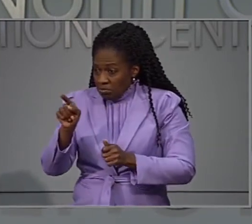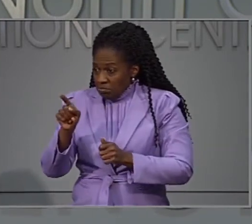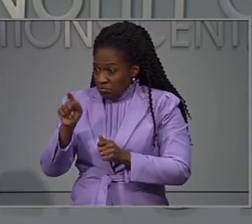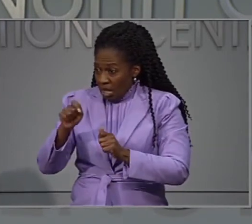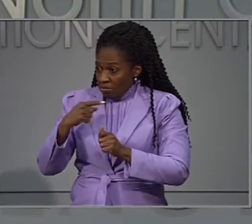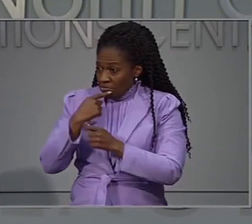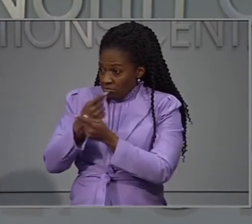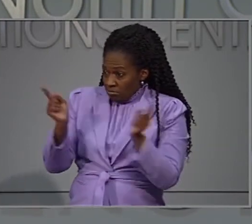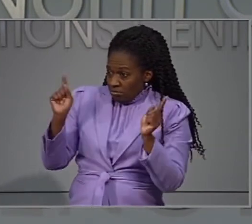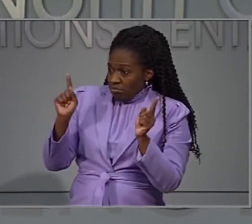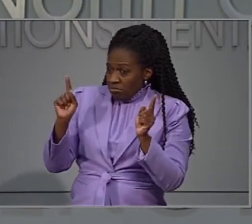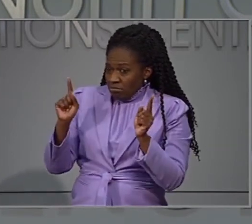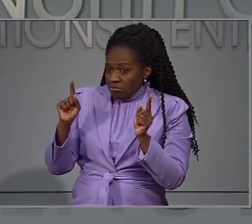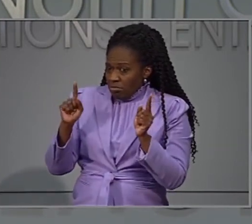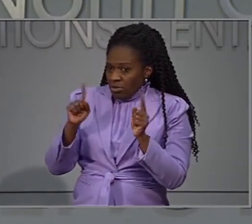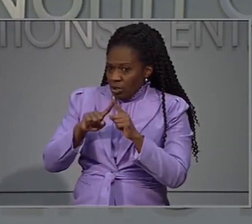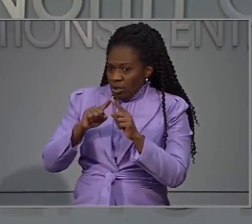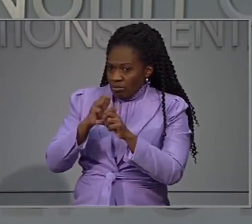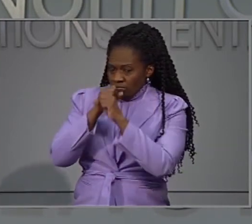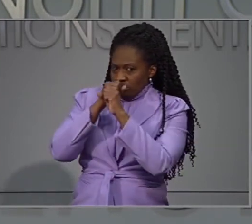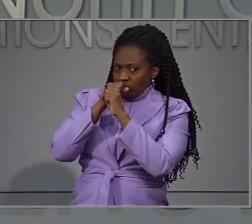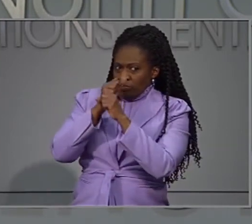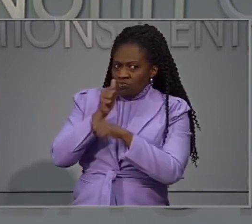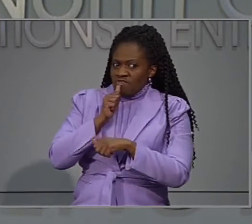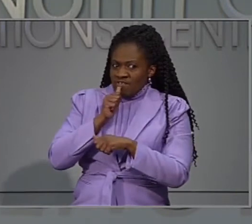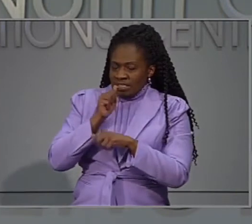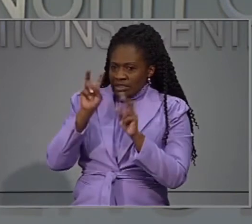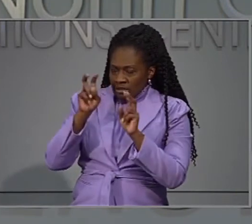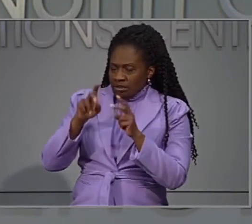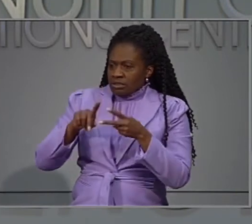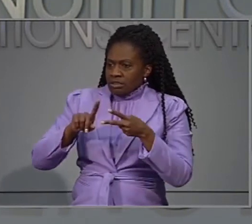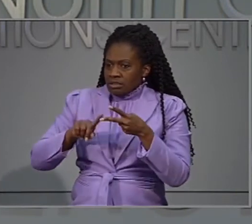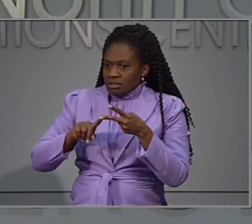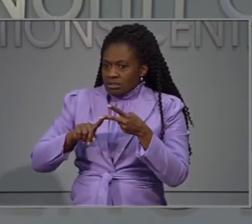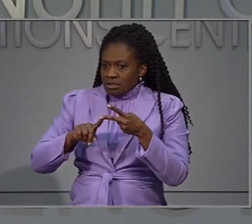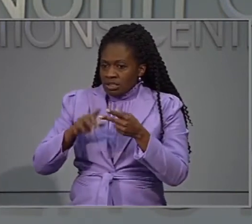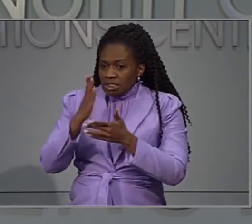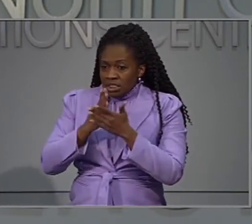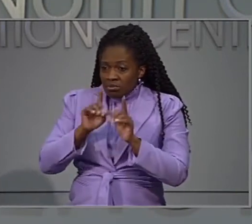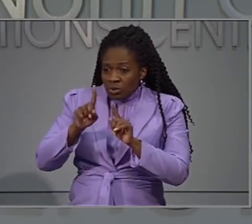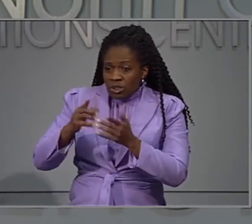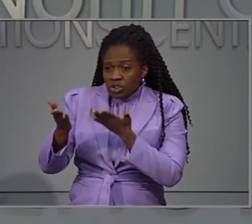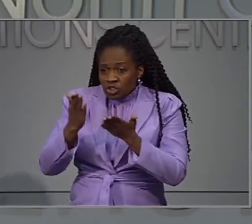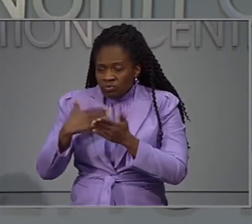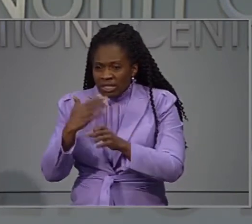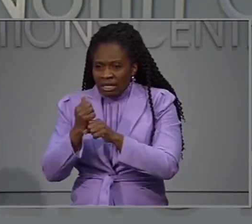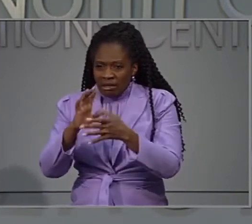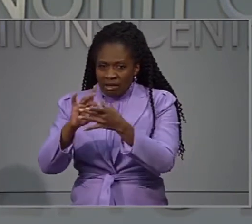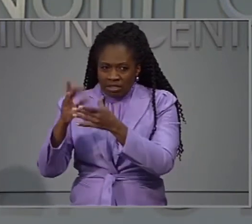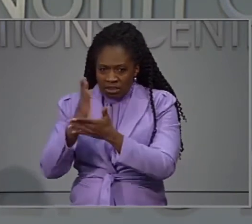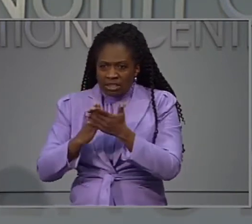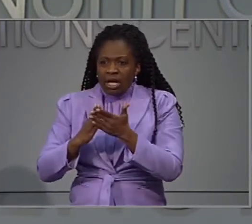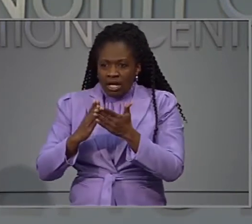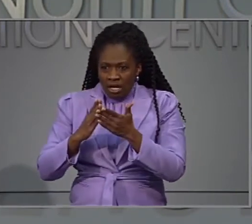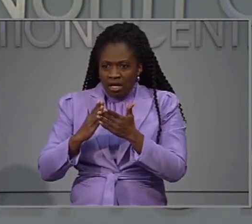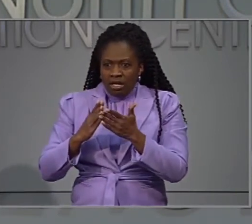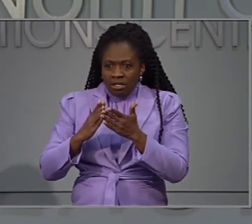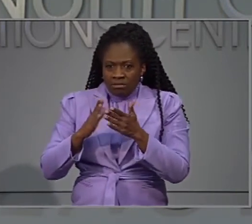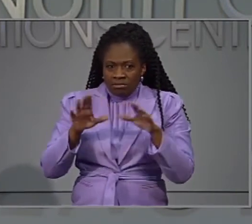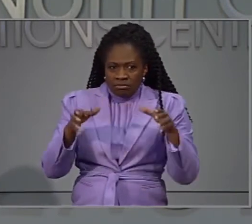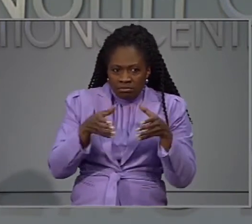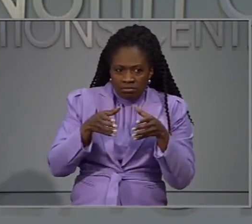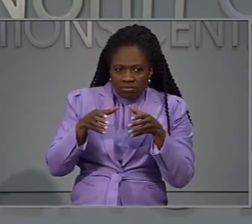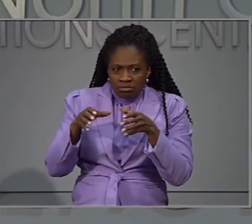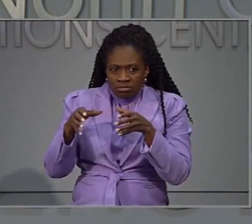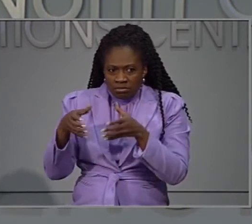is this a supply chain issue? Secondly, we're going into Sunday services. We're getting word that some congregations are thinking about